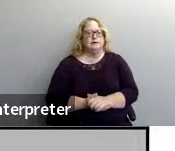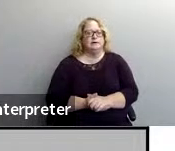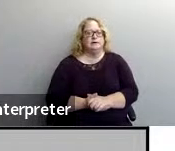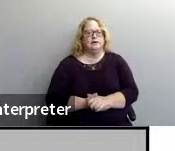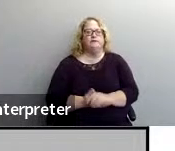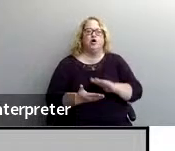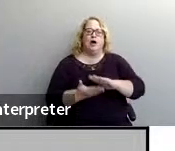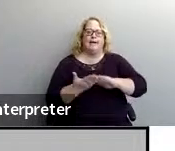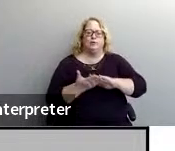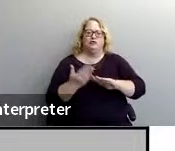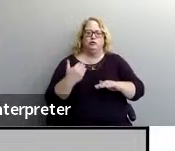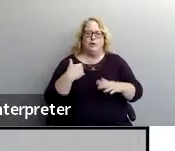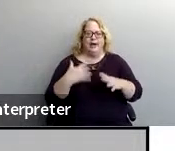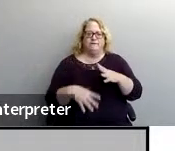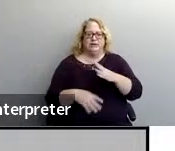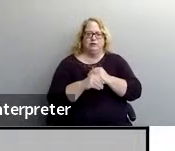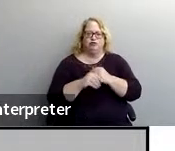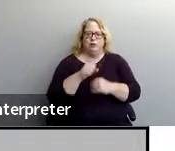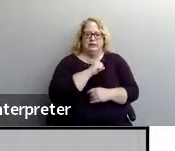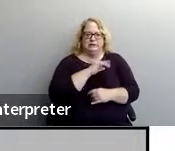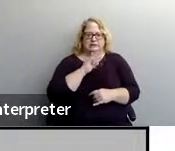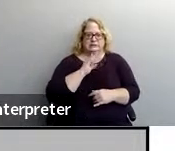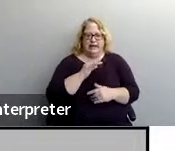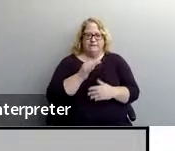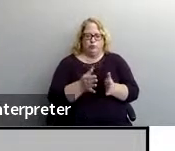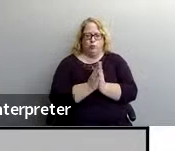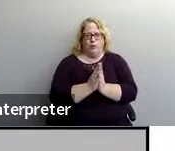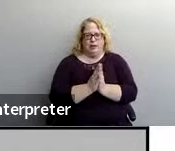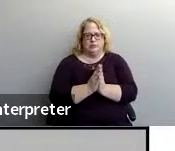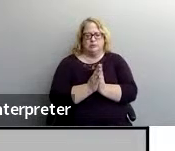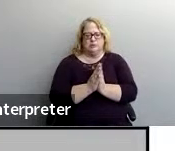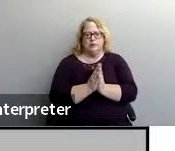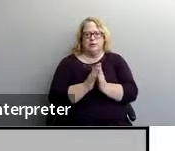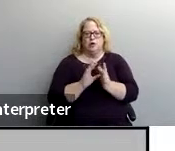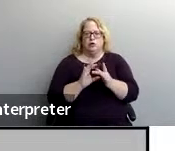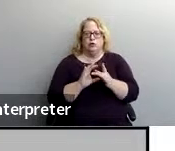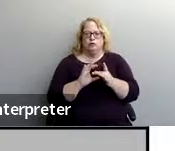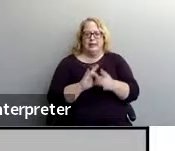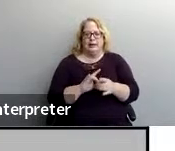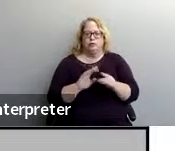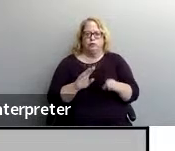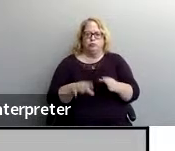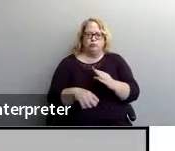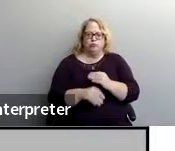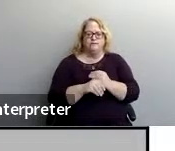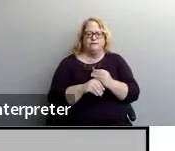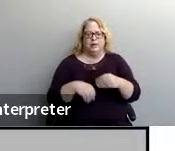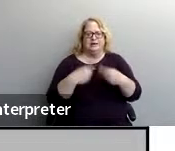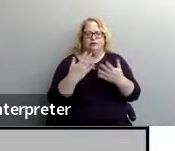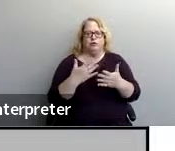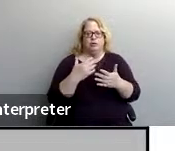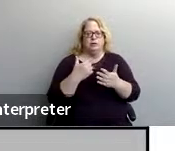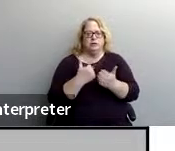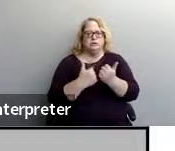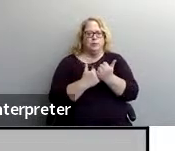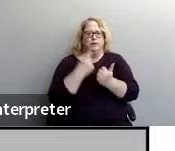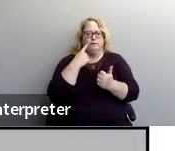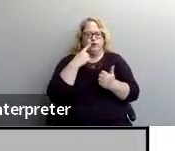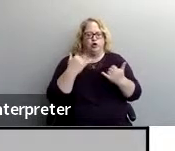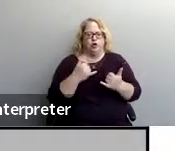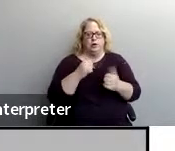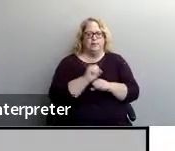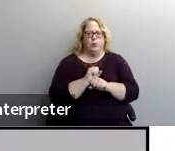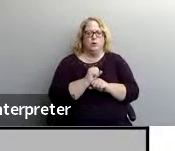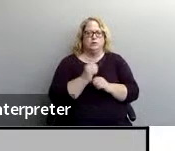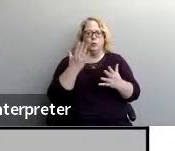For operations, we have additional staffing requests that are related to providing additional support for current employees. We know that we